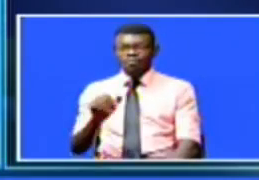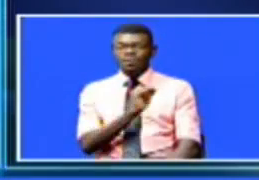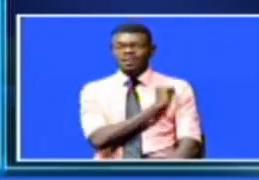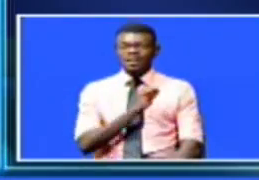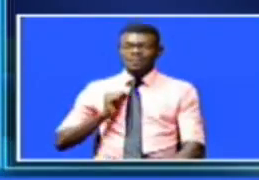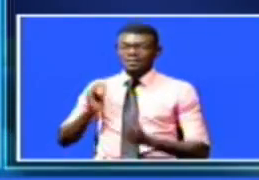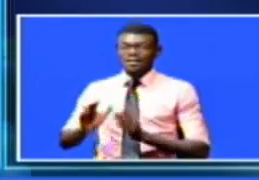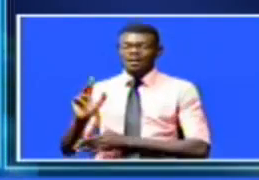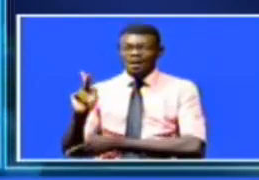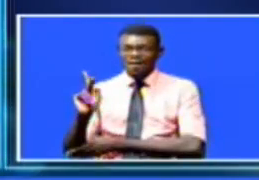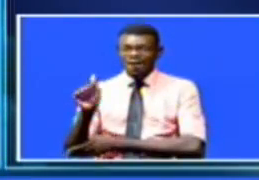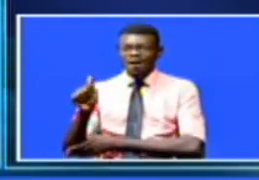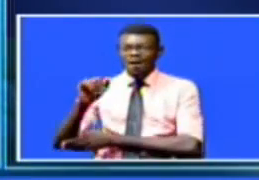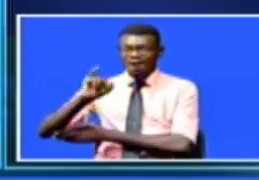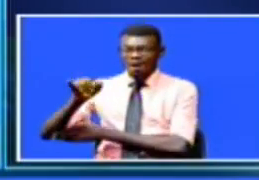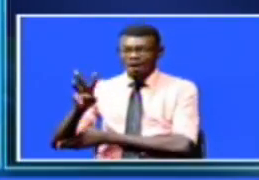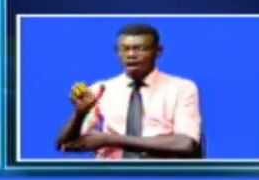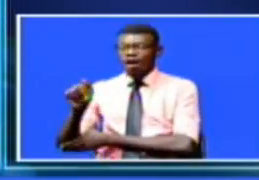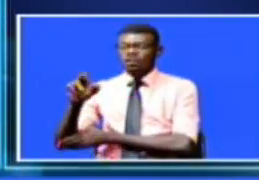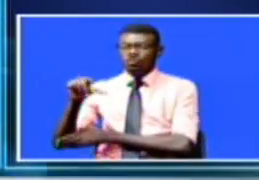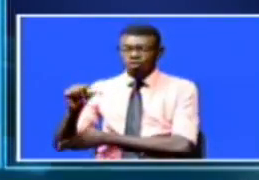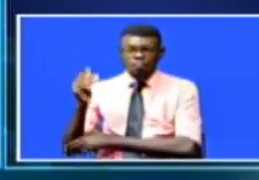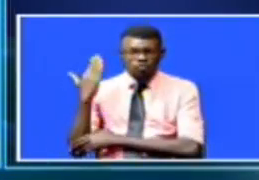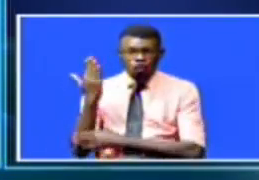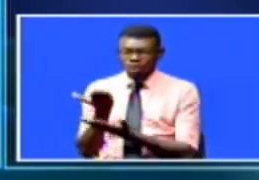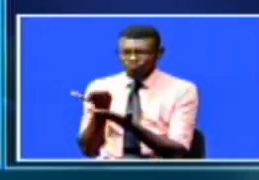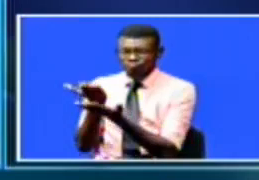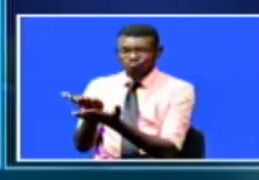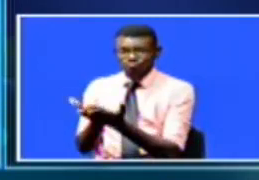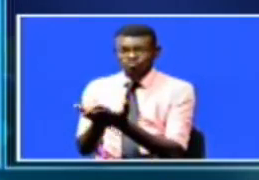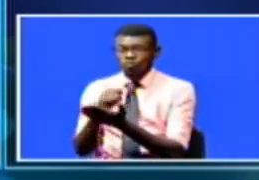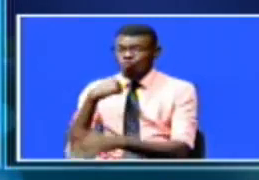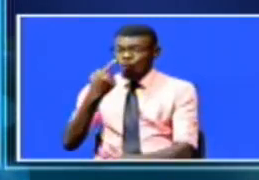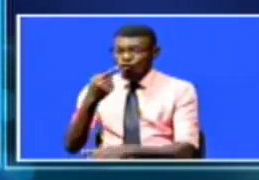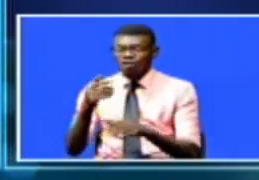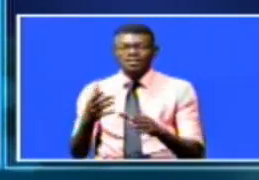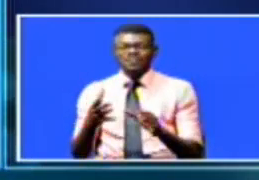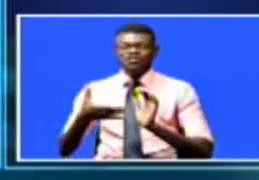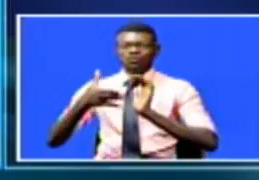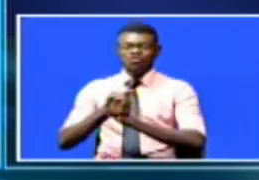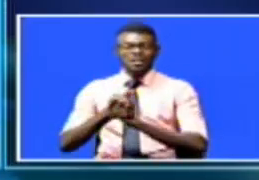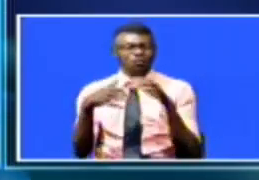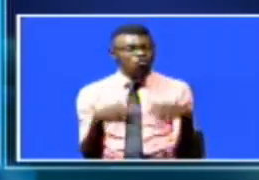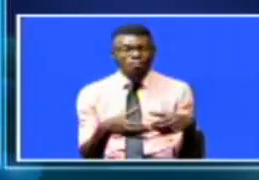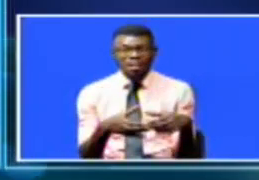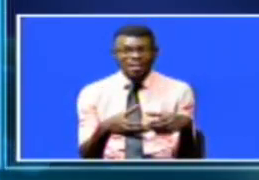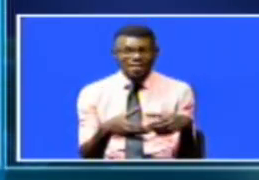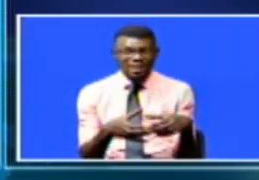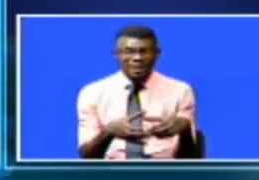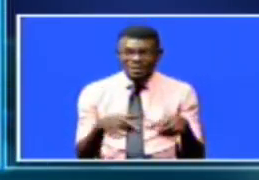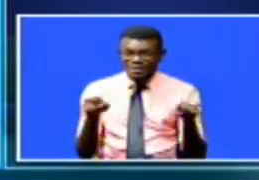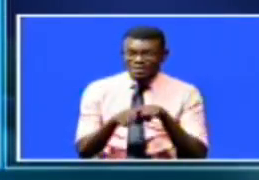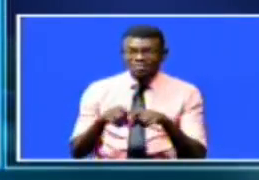nominated by he was proposed to be chair by the Jubilee Party. And then at the same time,